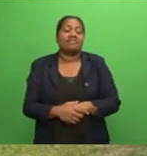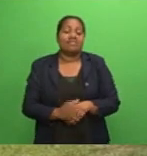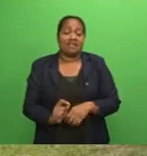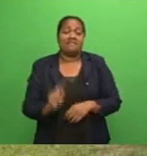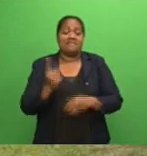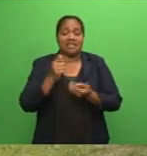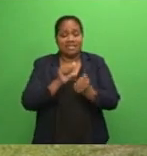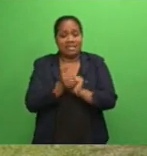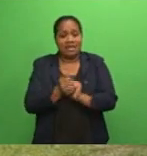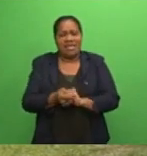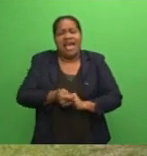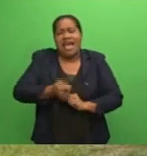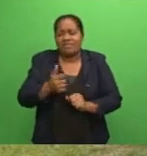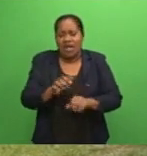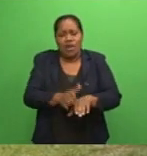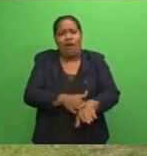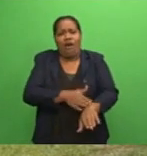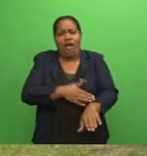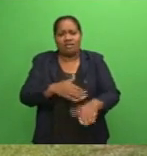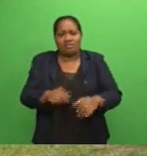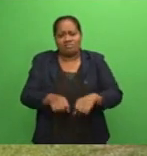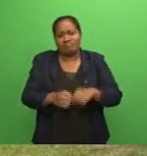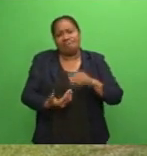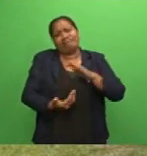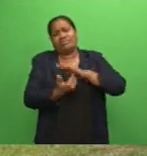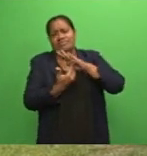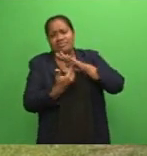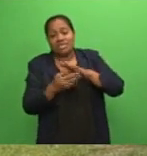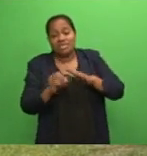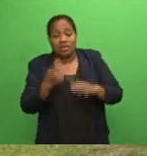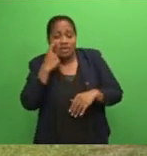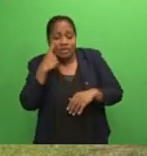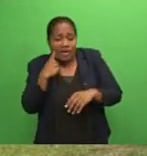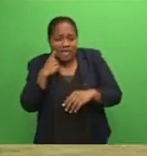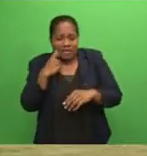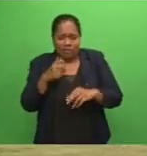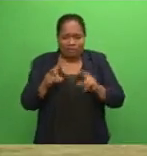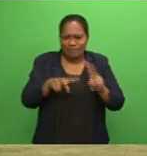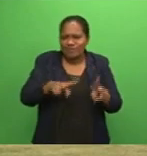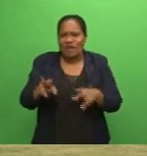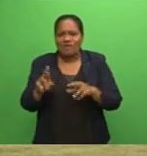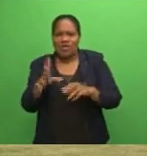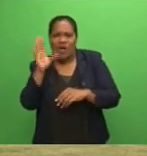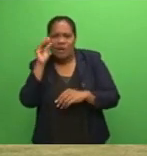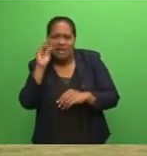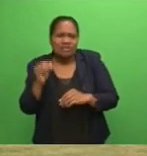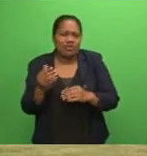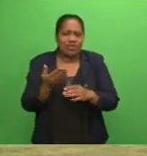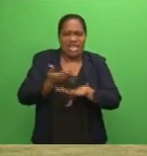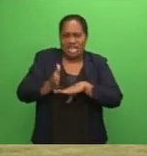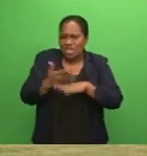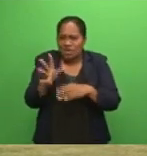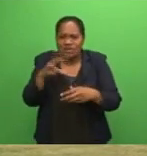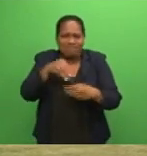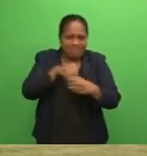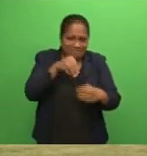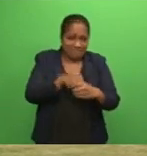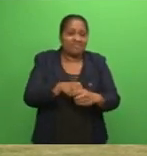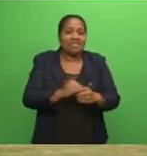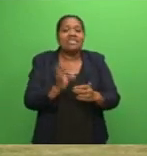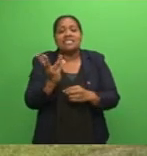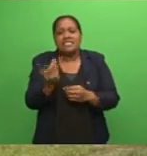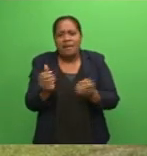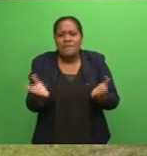a long break, so we still we are trying to build up our combinations with some of the new inclusions, and some of the players has also left,